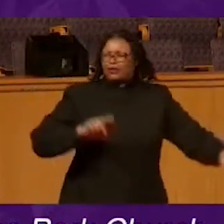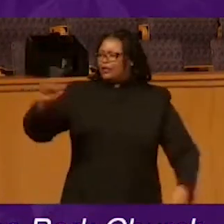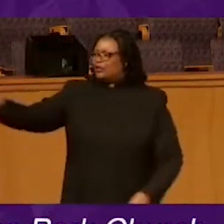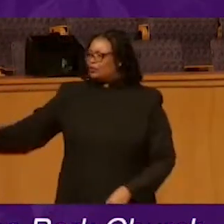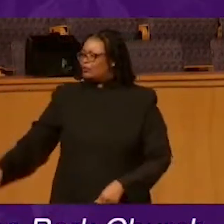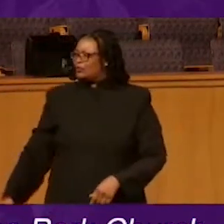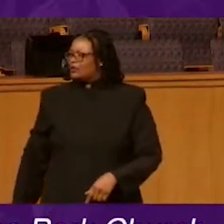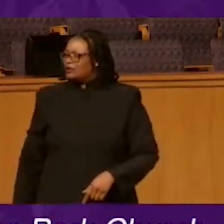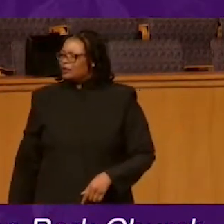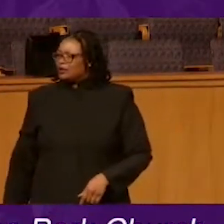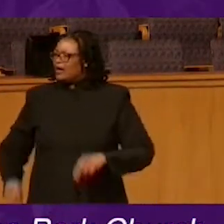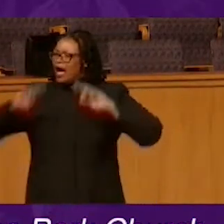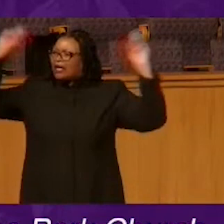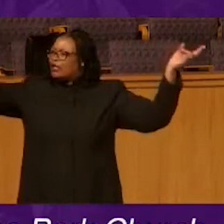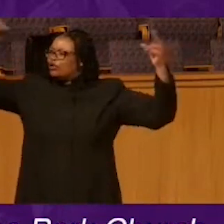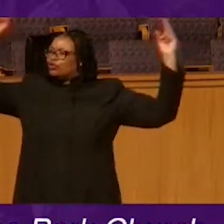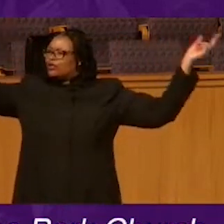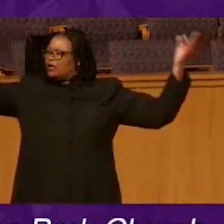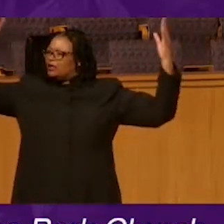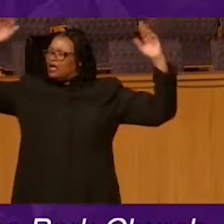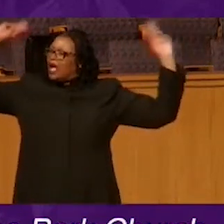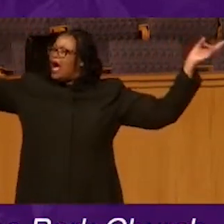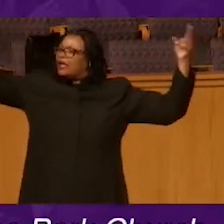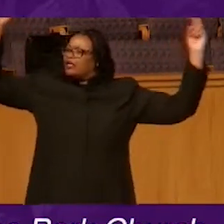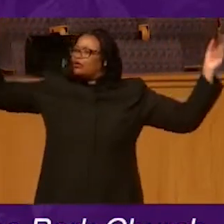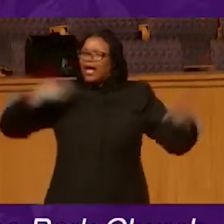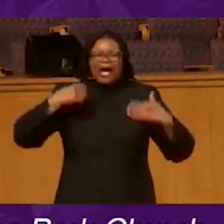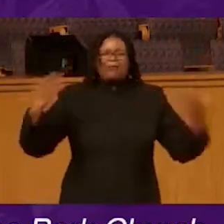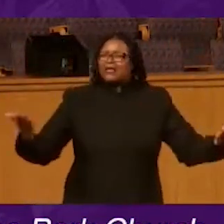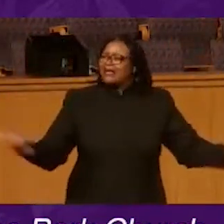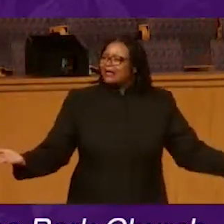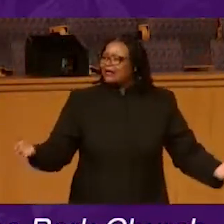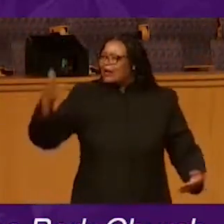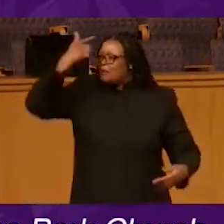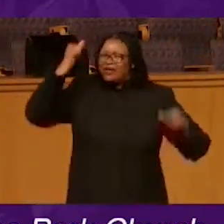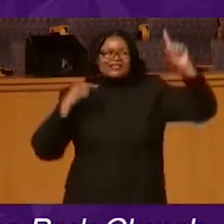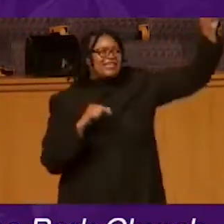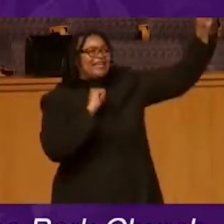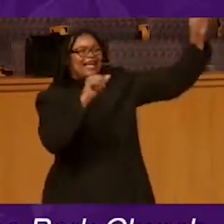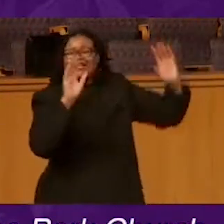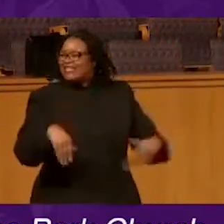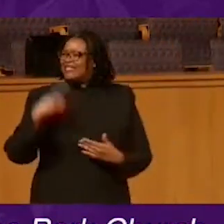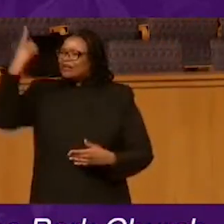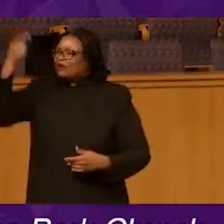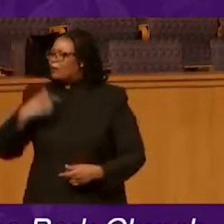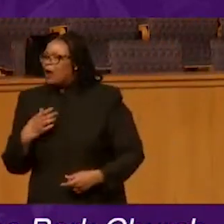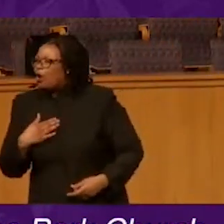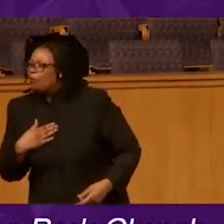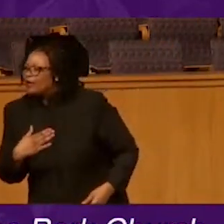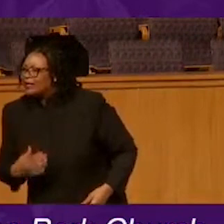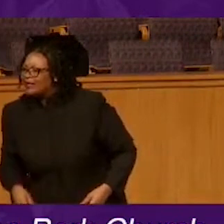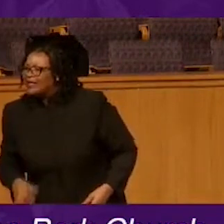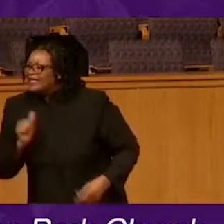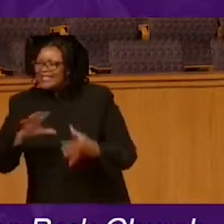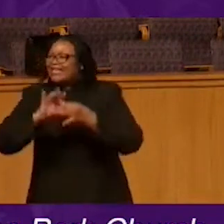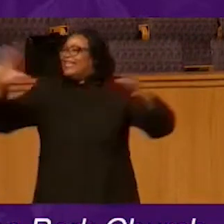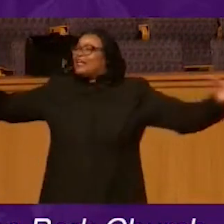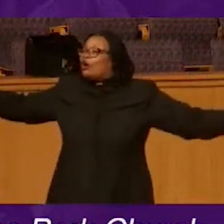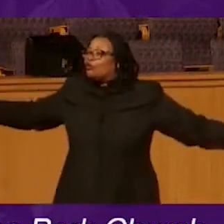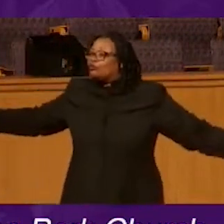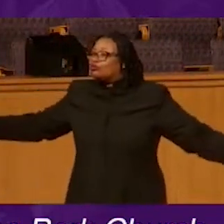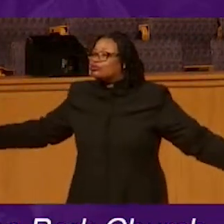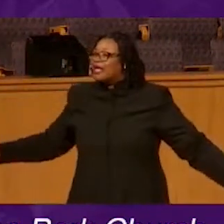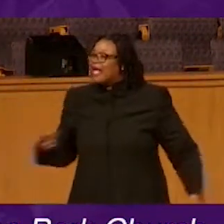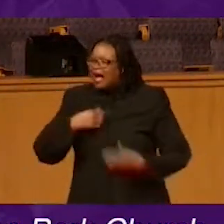hallelujah. Hallelujah, hallelujah. Somebody knows I'm here because he didn't give up. I'm here because he didn't let go.